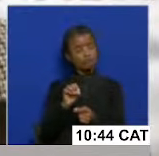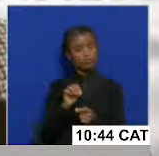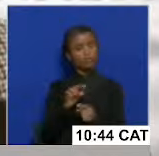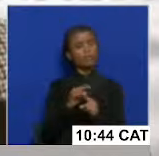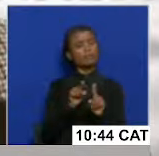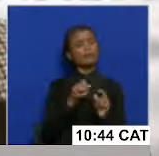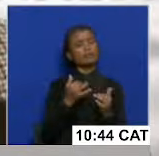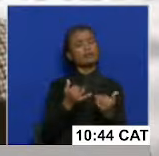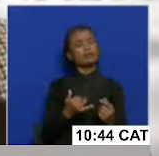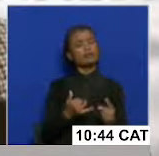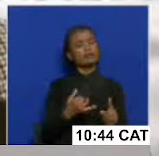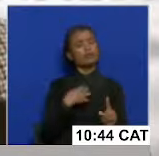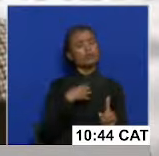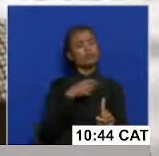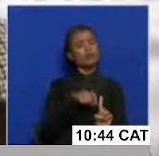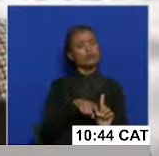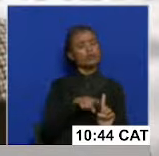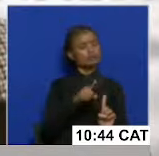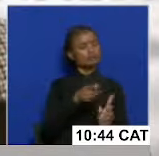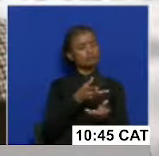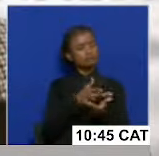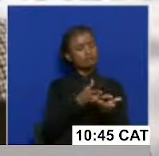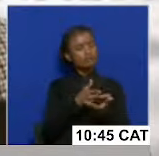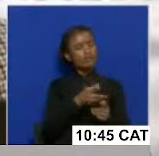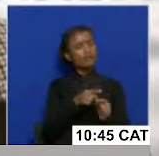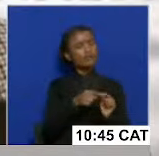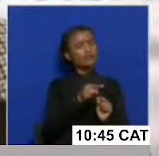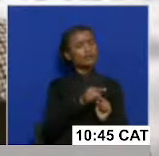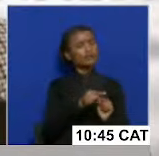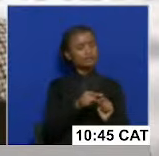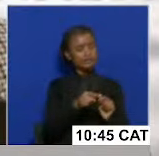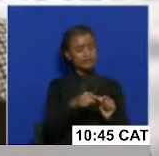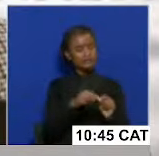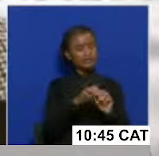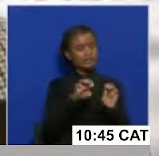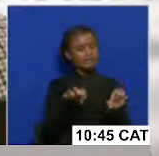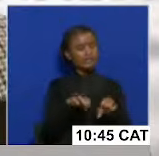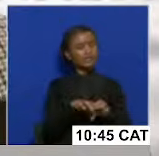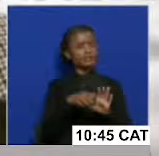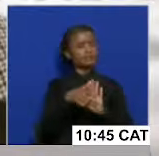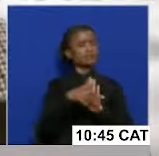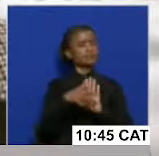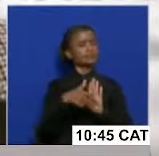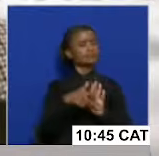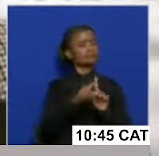the purpose in inquiring from the owner about the permits?